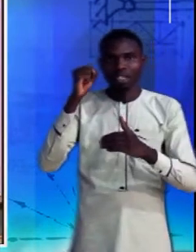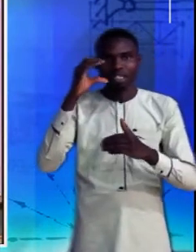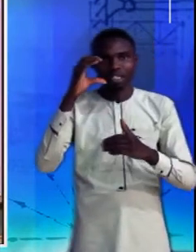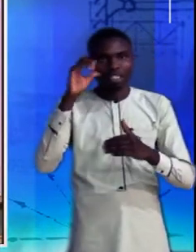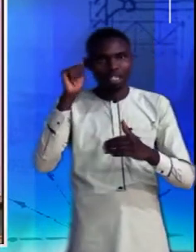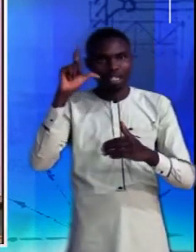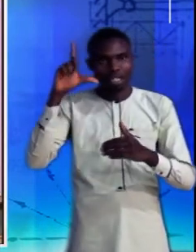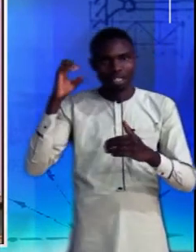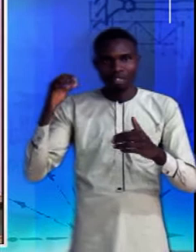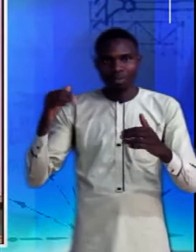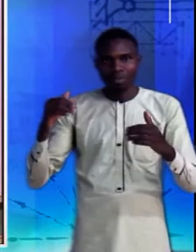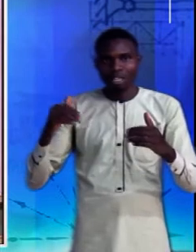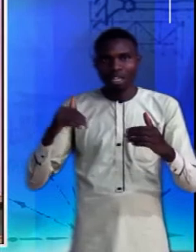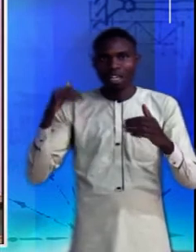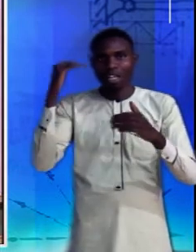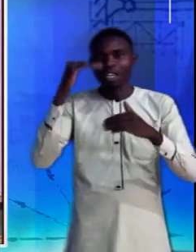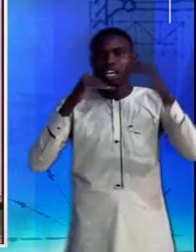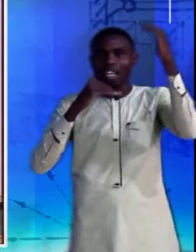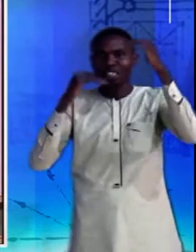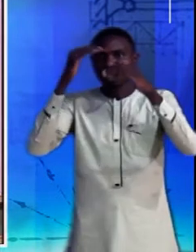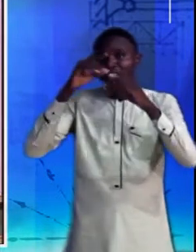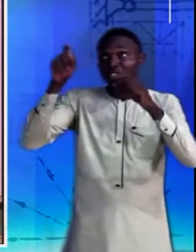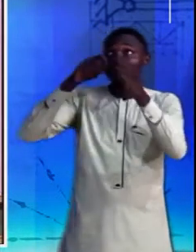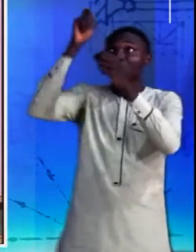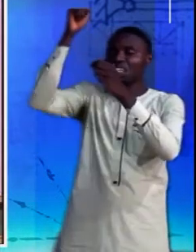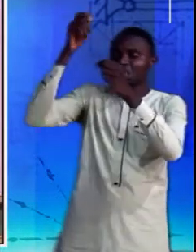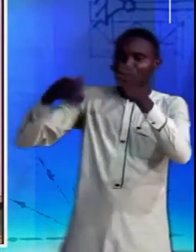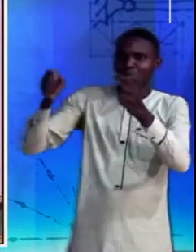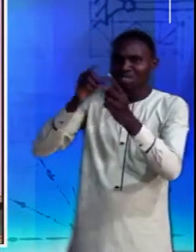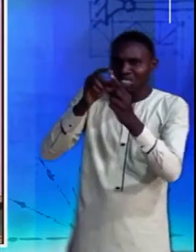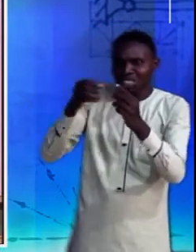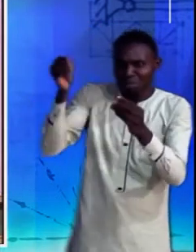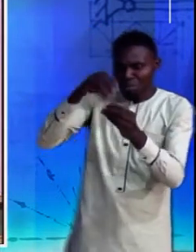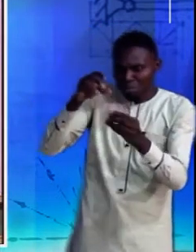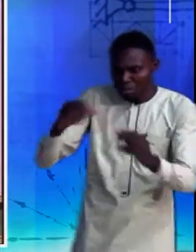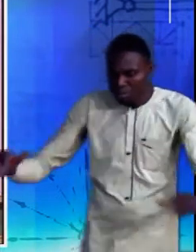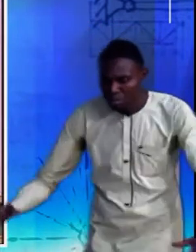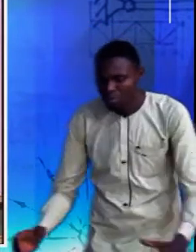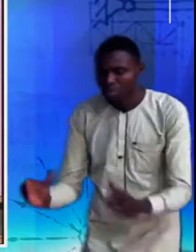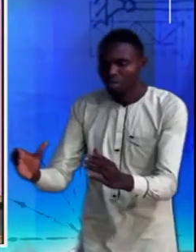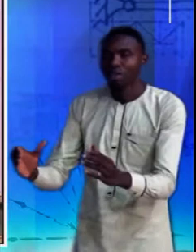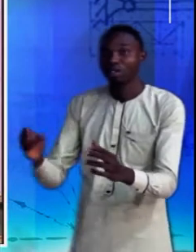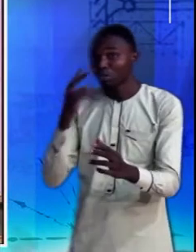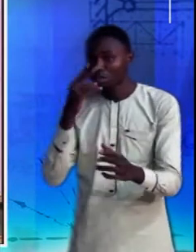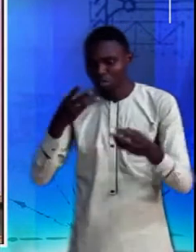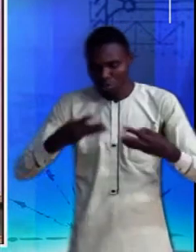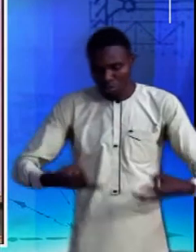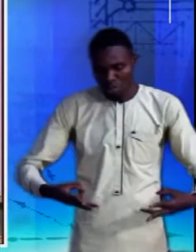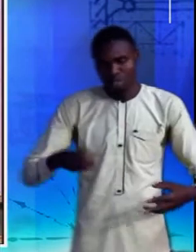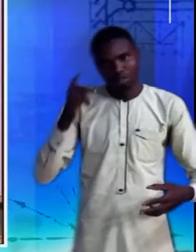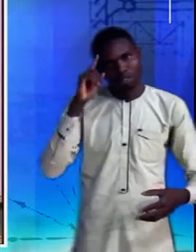M for month, because this one is small m. A year, let us say